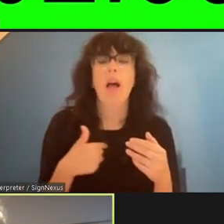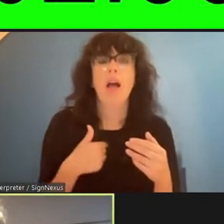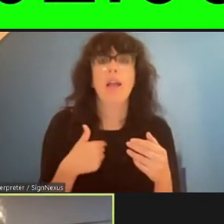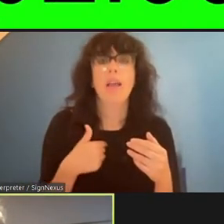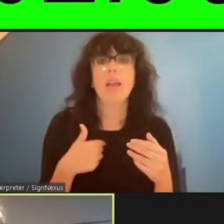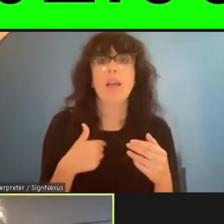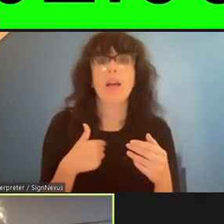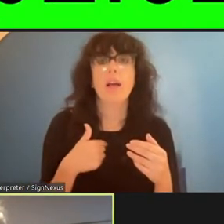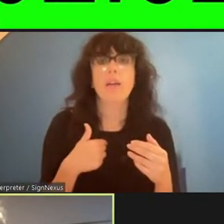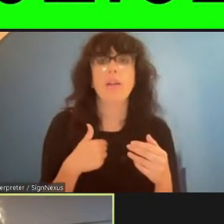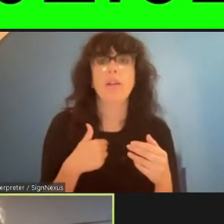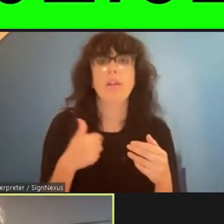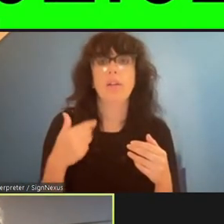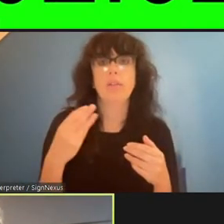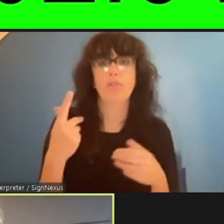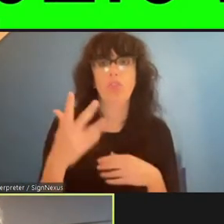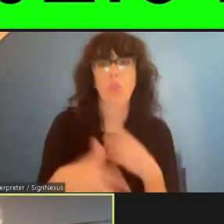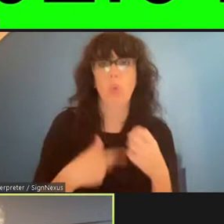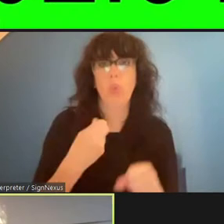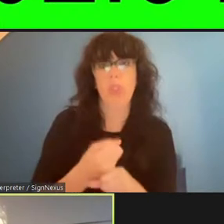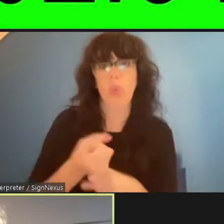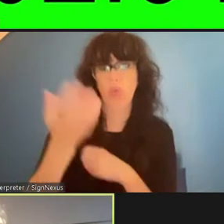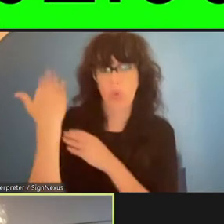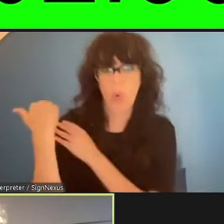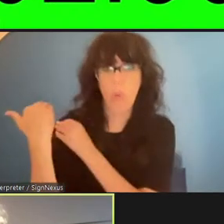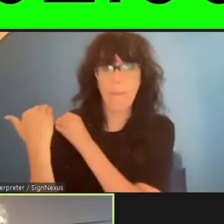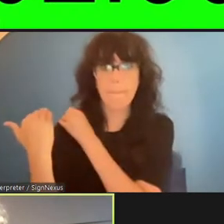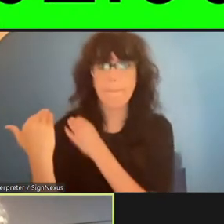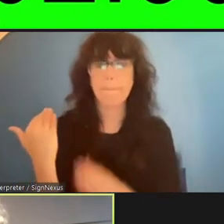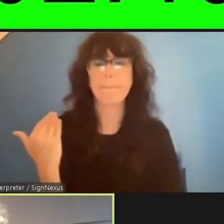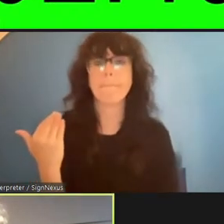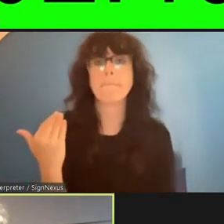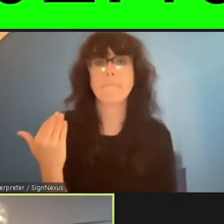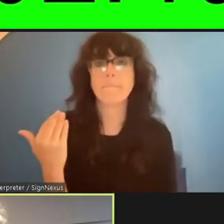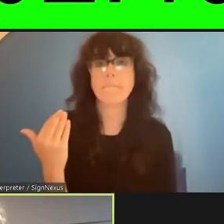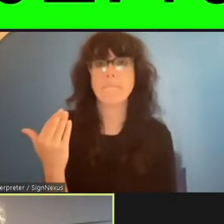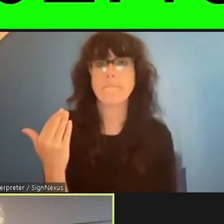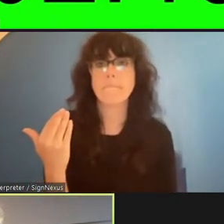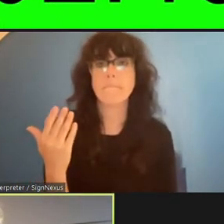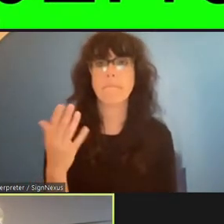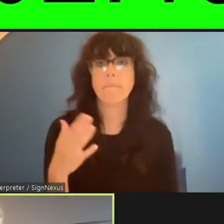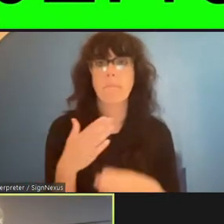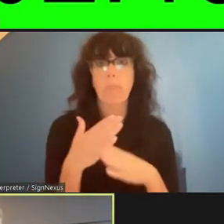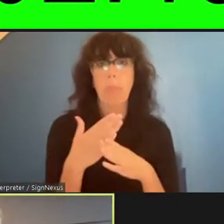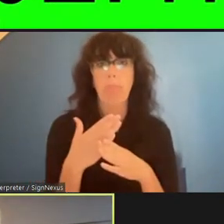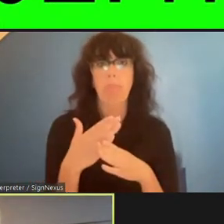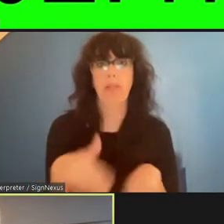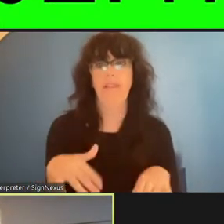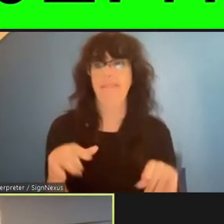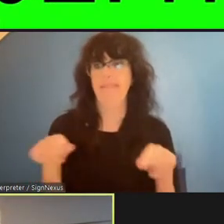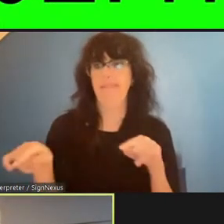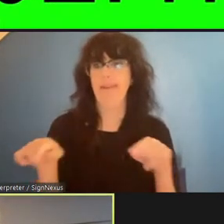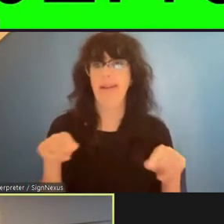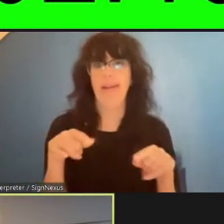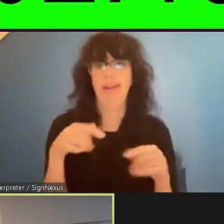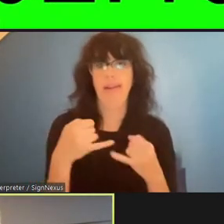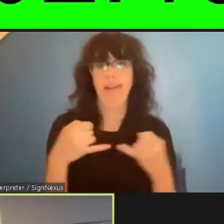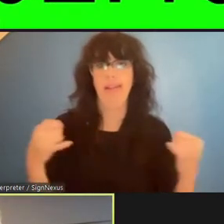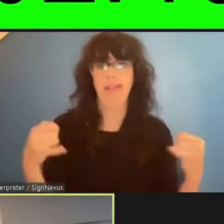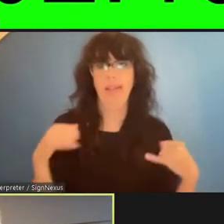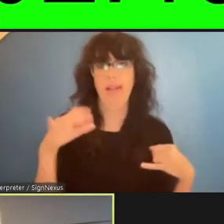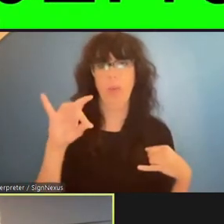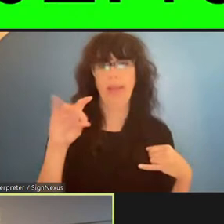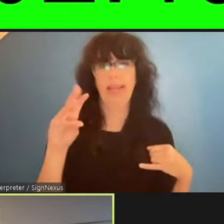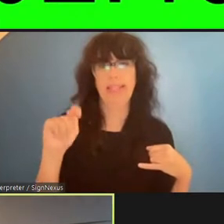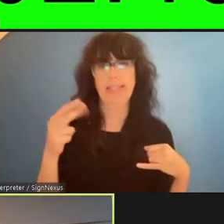i a few years ago the uh the dividing line was 86th street and i know you